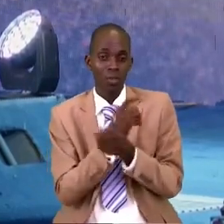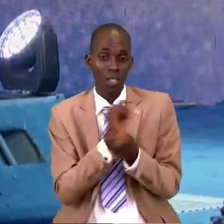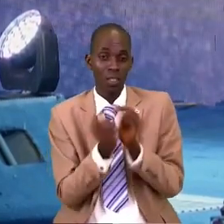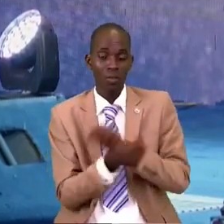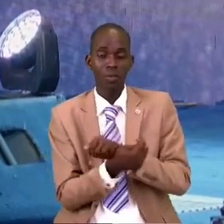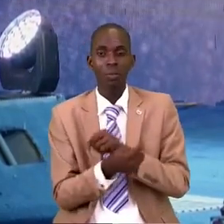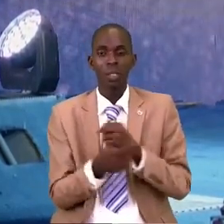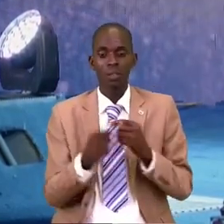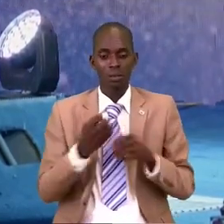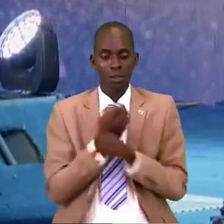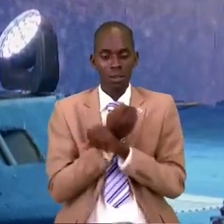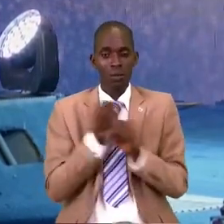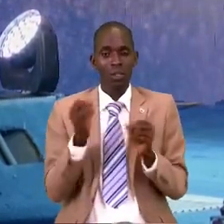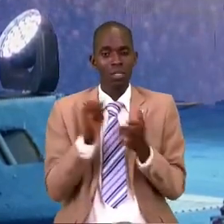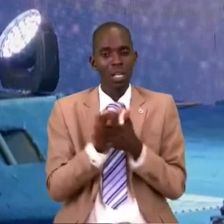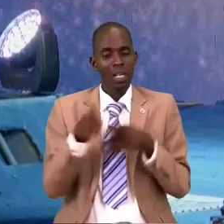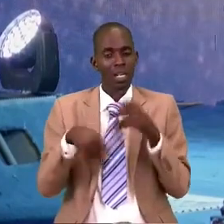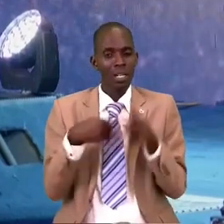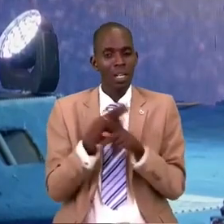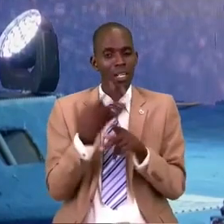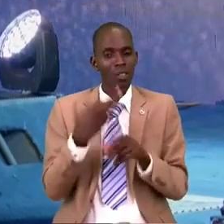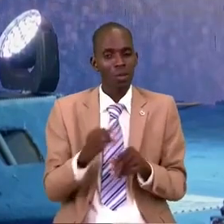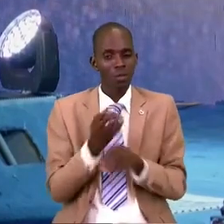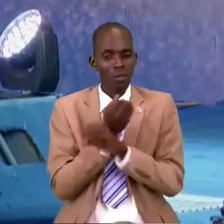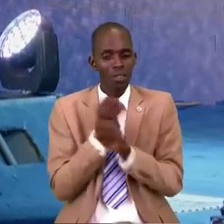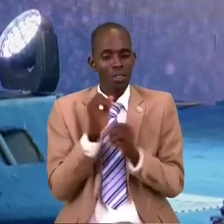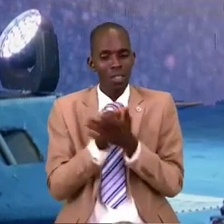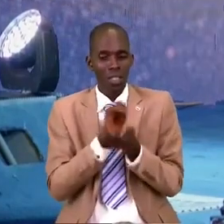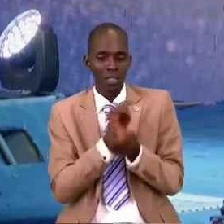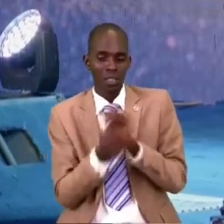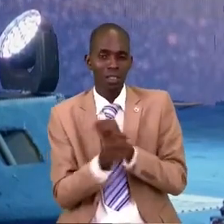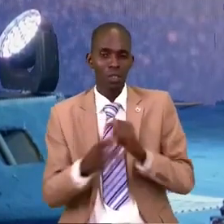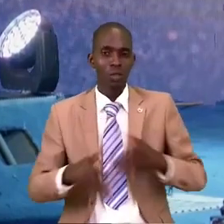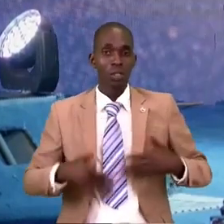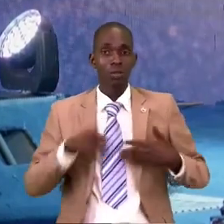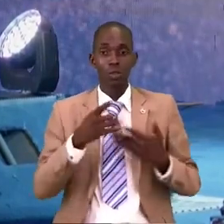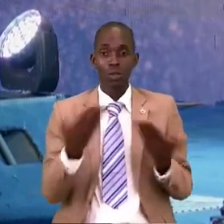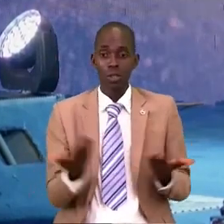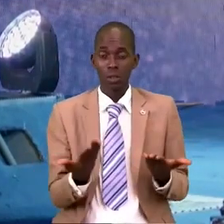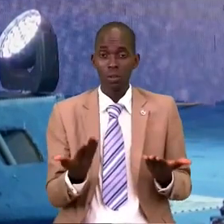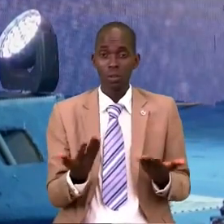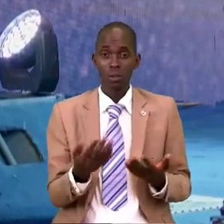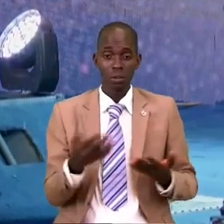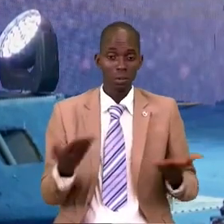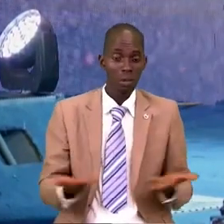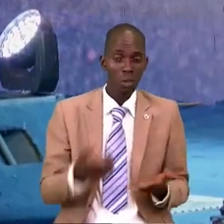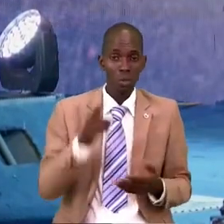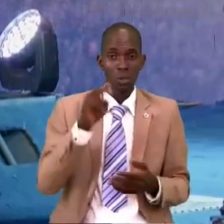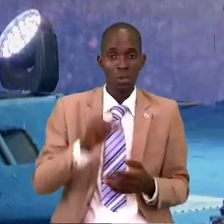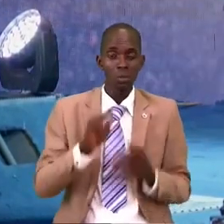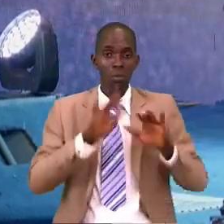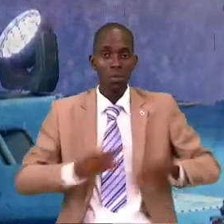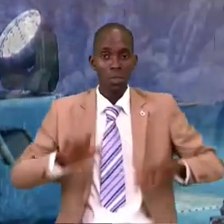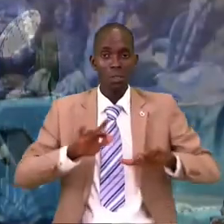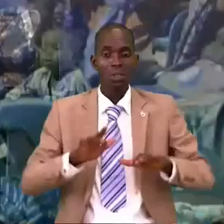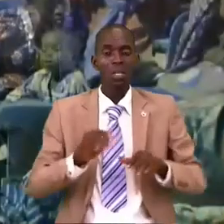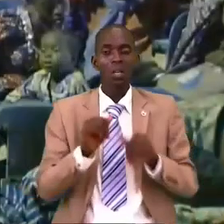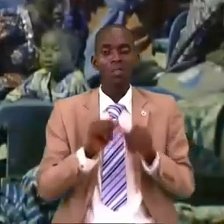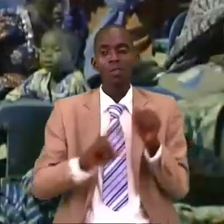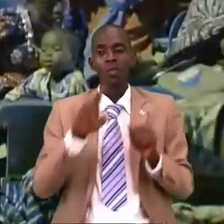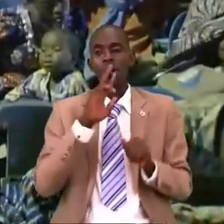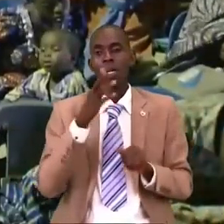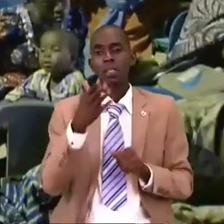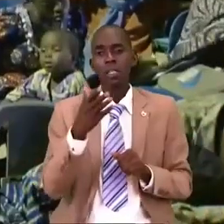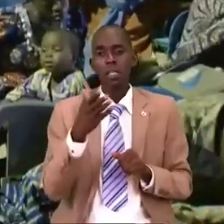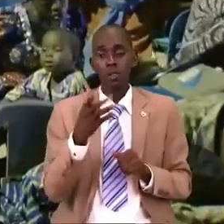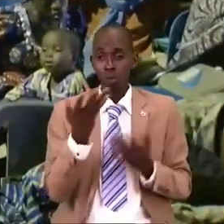Wherever you are, raise up your hand. God bless you there. God bless you there. God bless you. God bless you there. Raise up that hand very